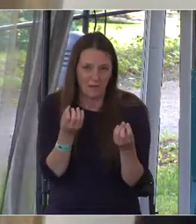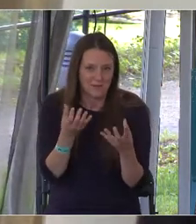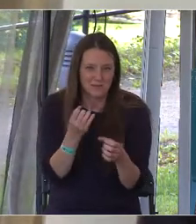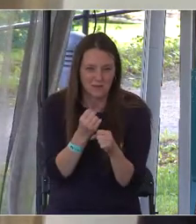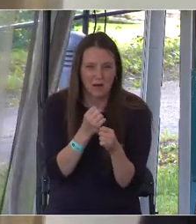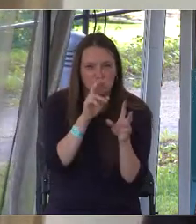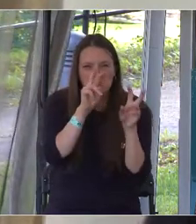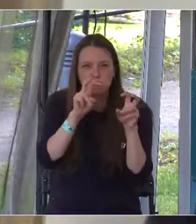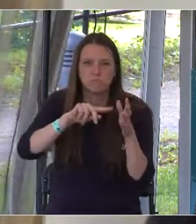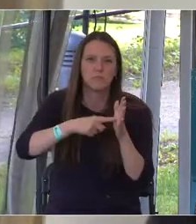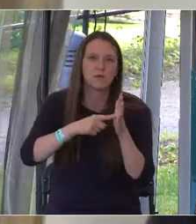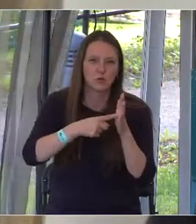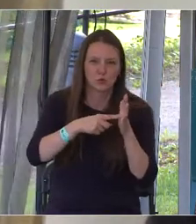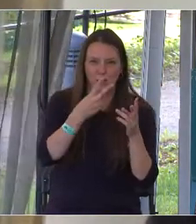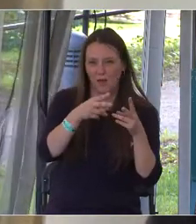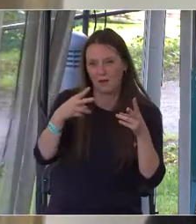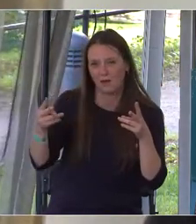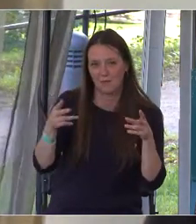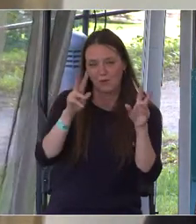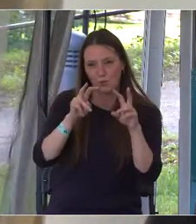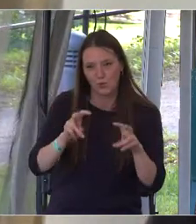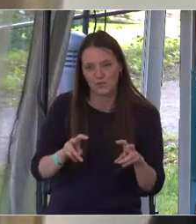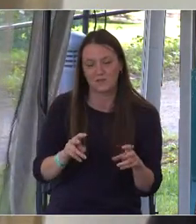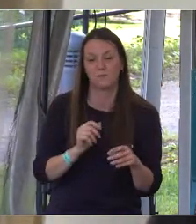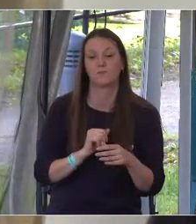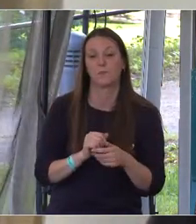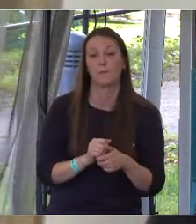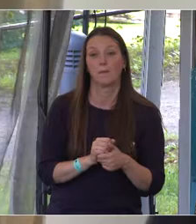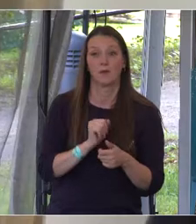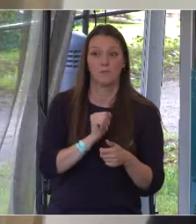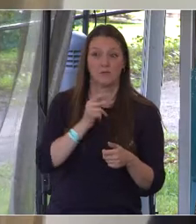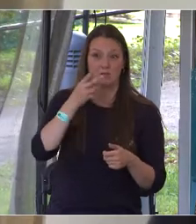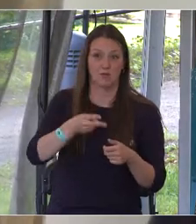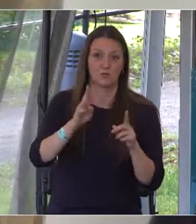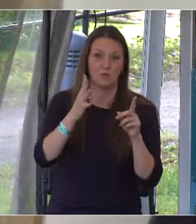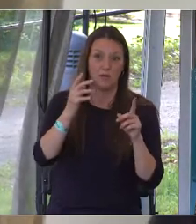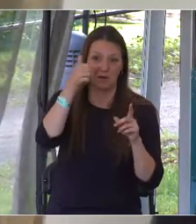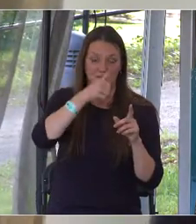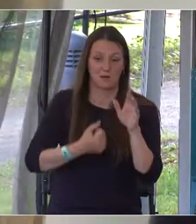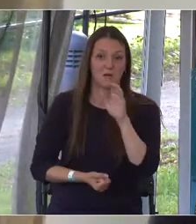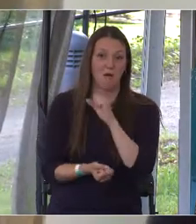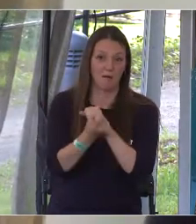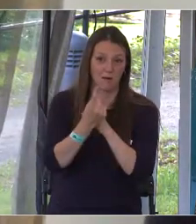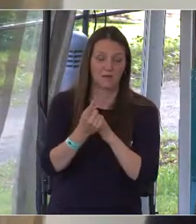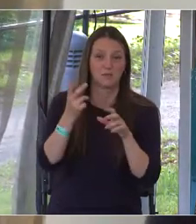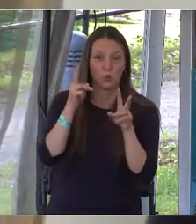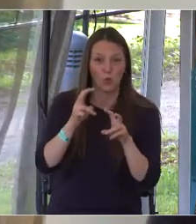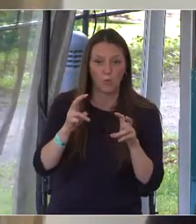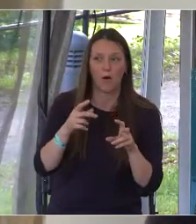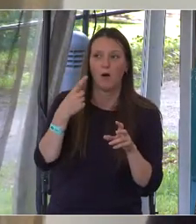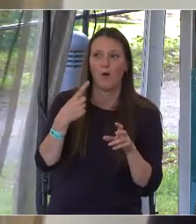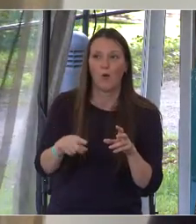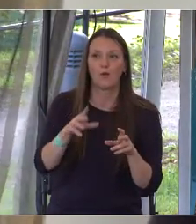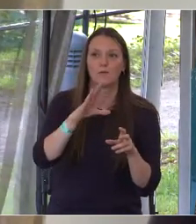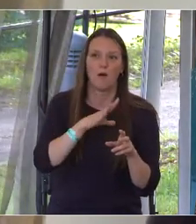Why I wanted to do it was because at that time when I started in 2014, a lot of the debate about